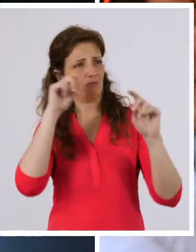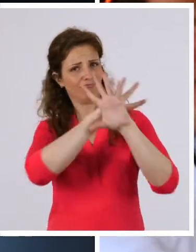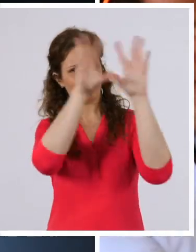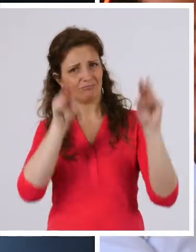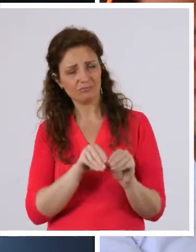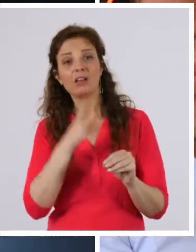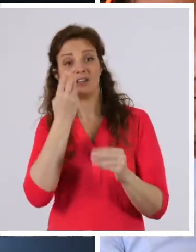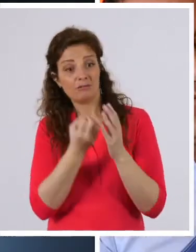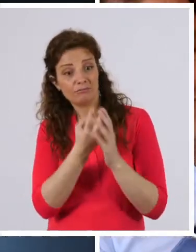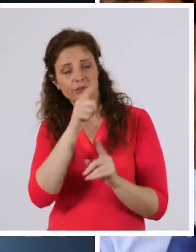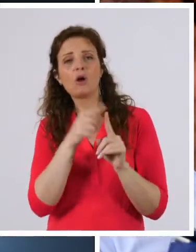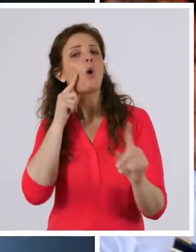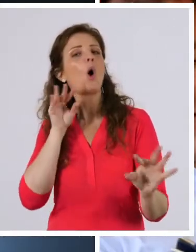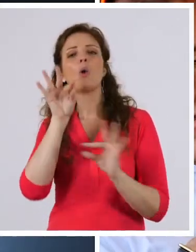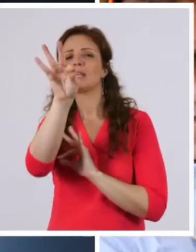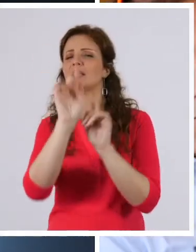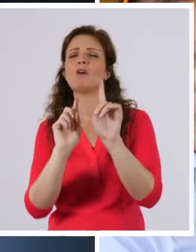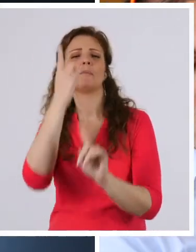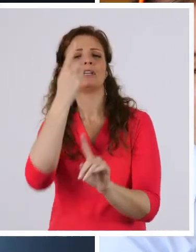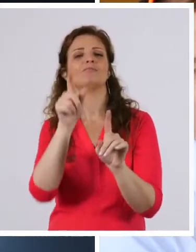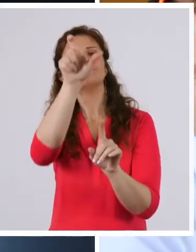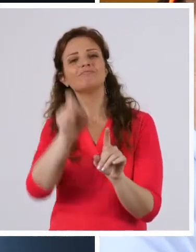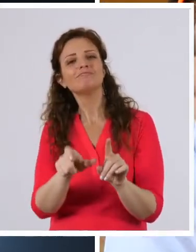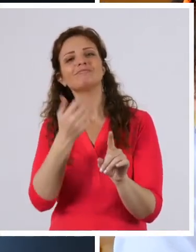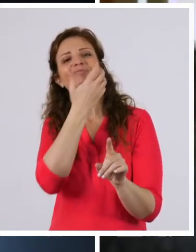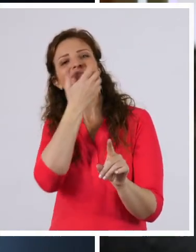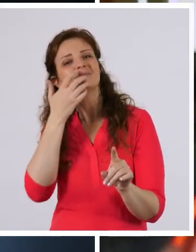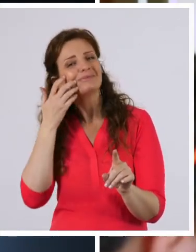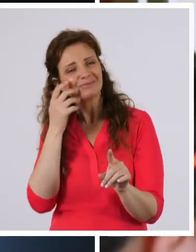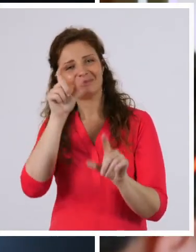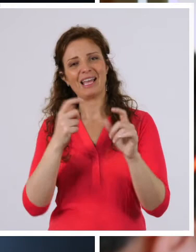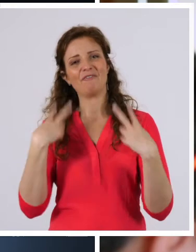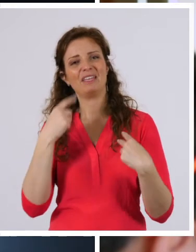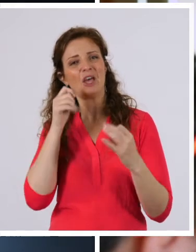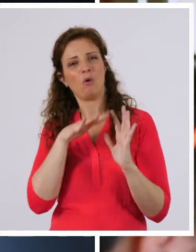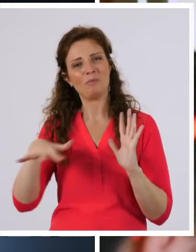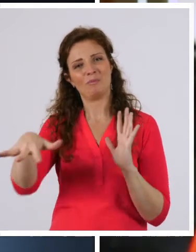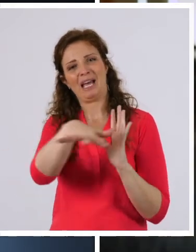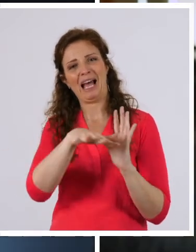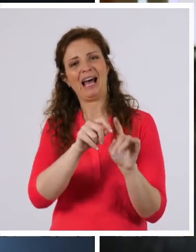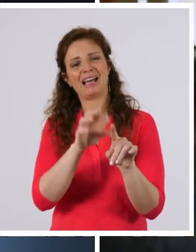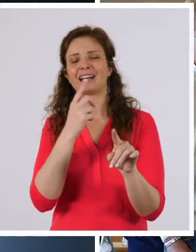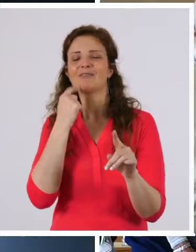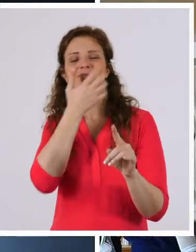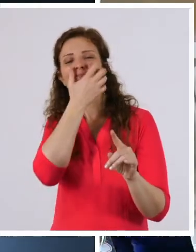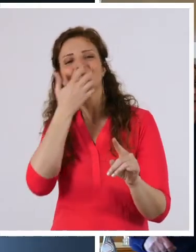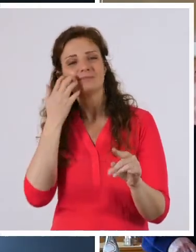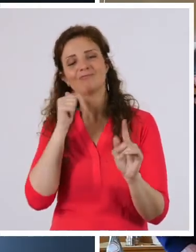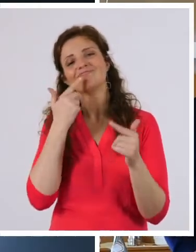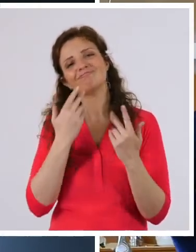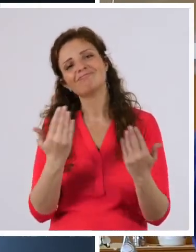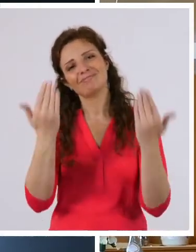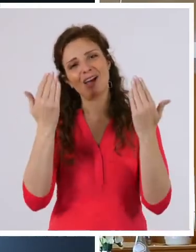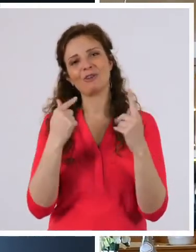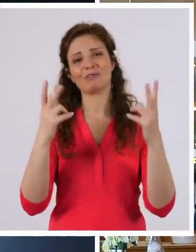video was made first and foremost to guarantee the safety of people. We would like to wish all of you a pleasant